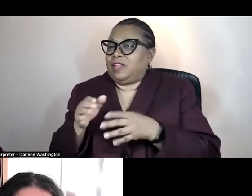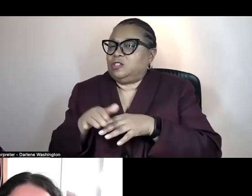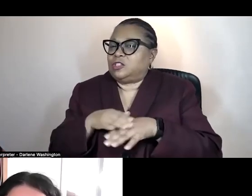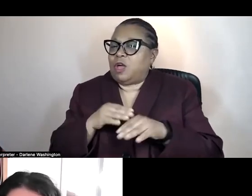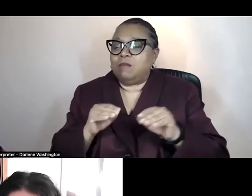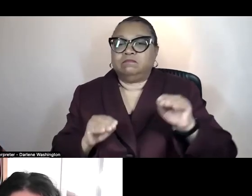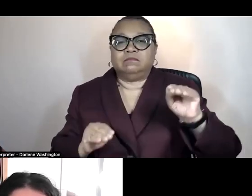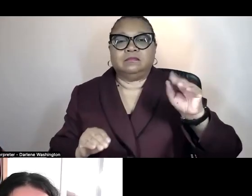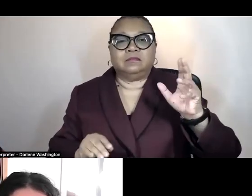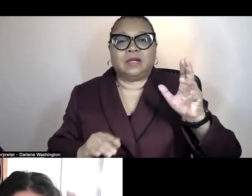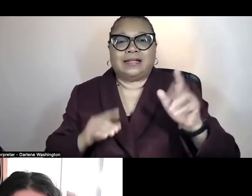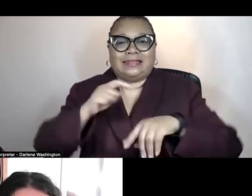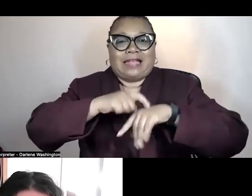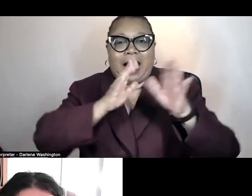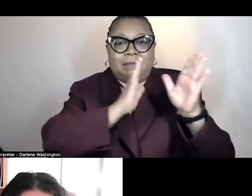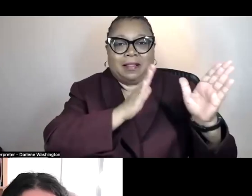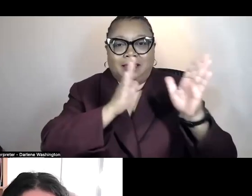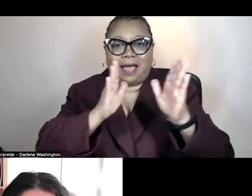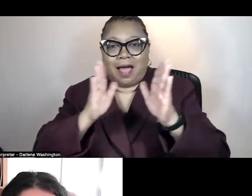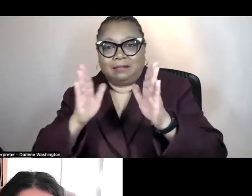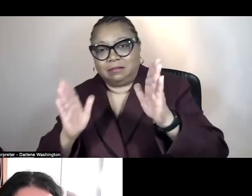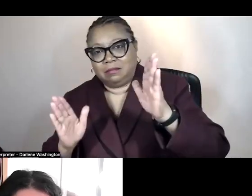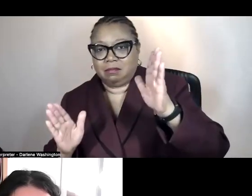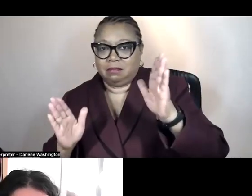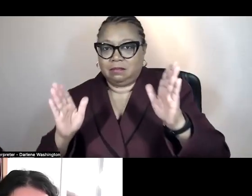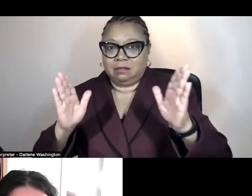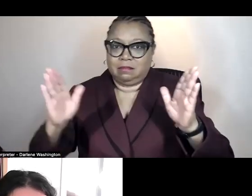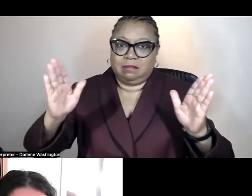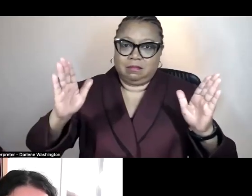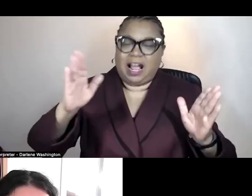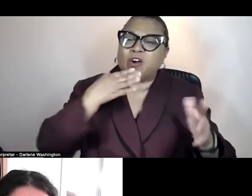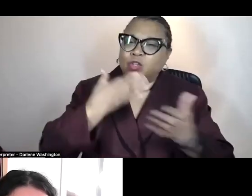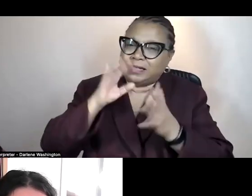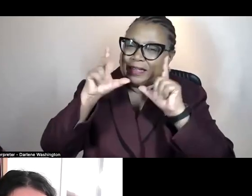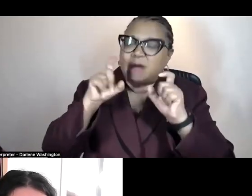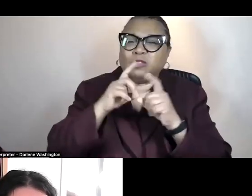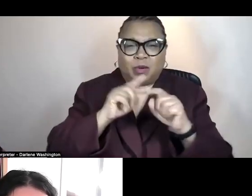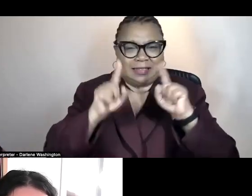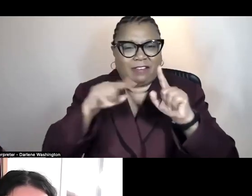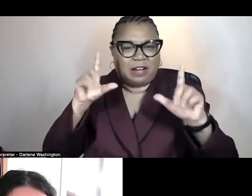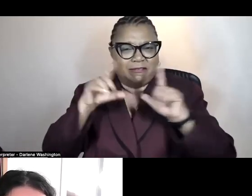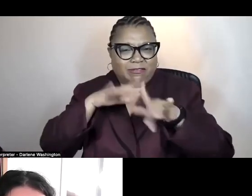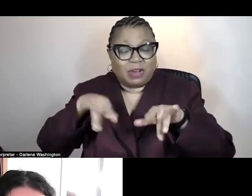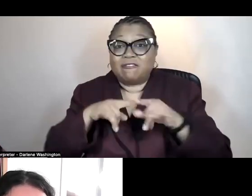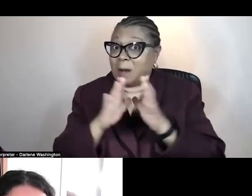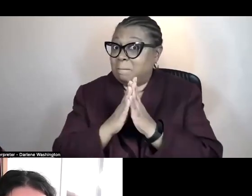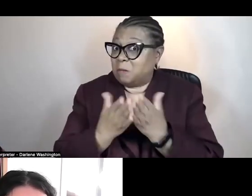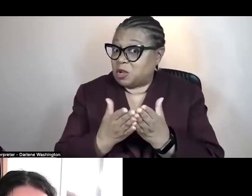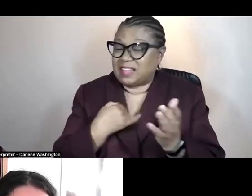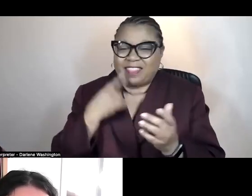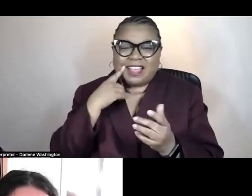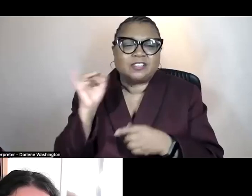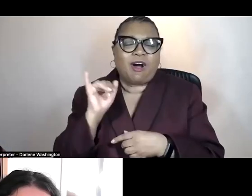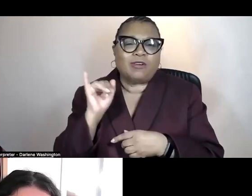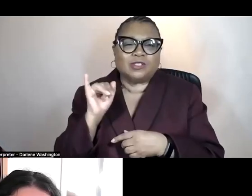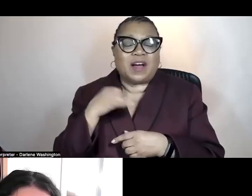slow-mo, time lapse. You get that good camera in your studio, you can do a lot of different footage. And for books, I think there's